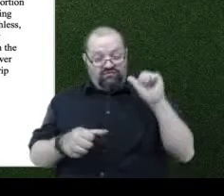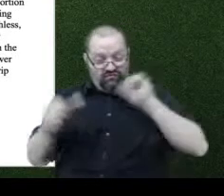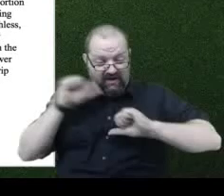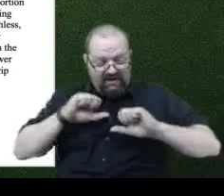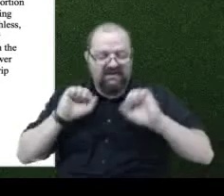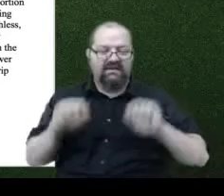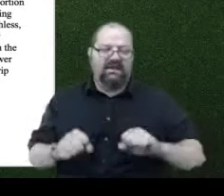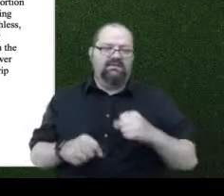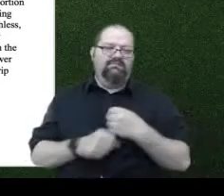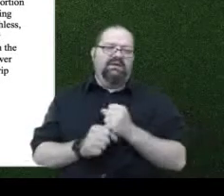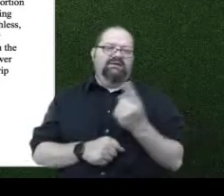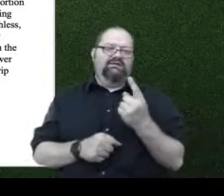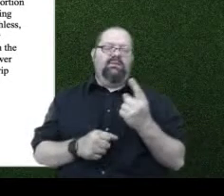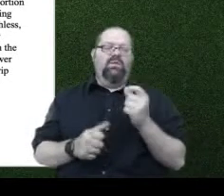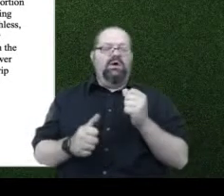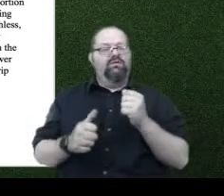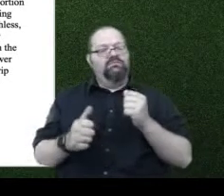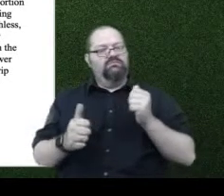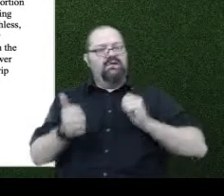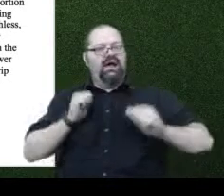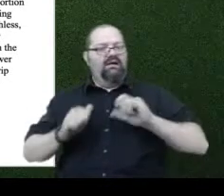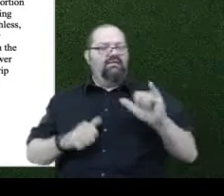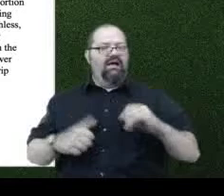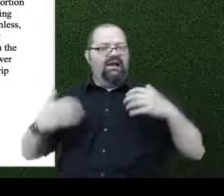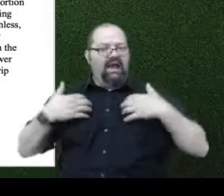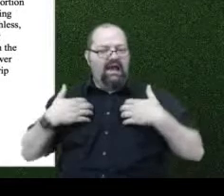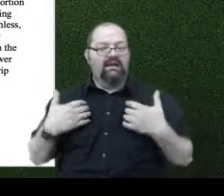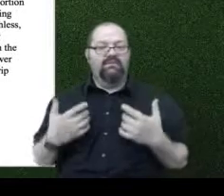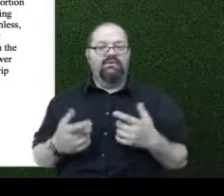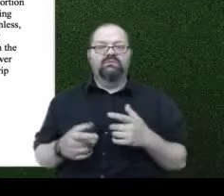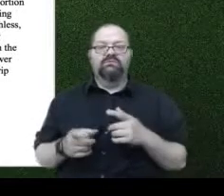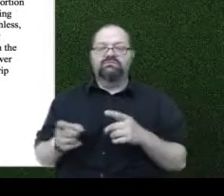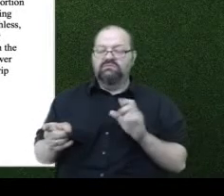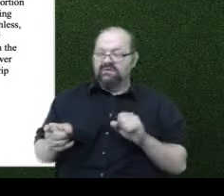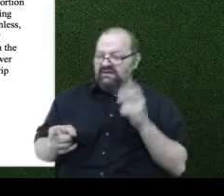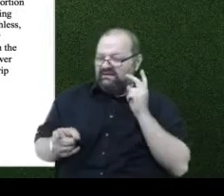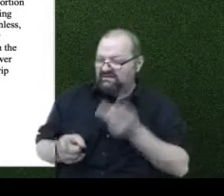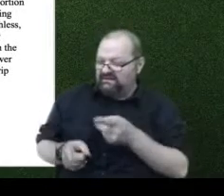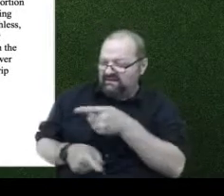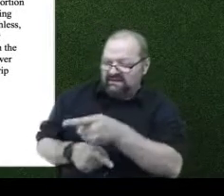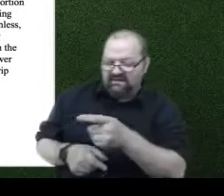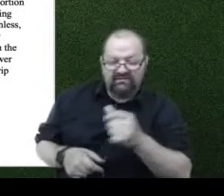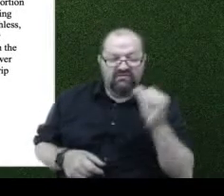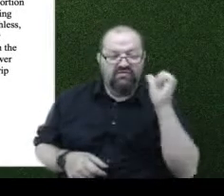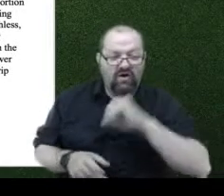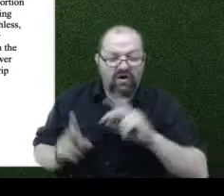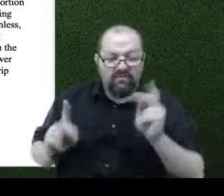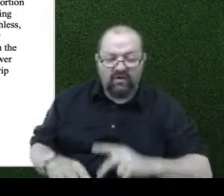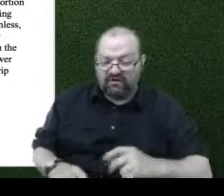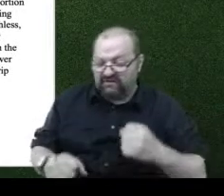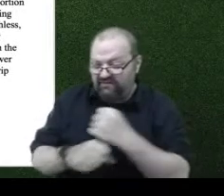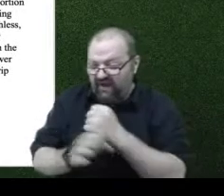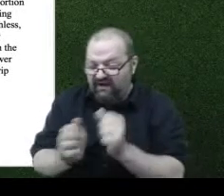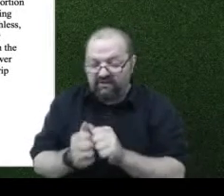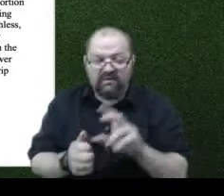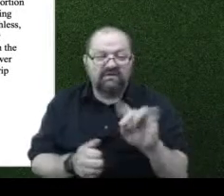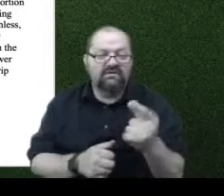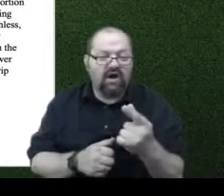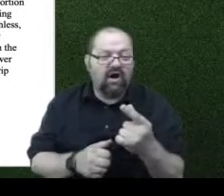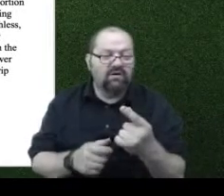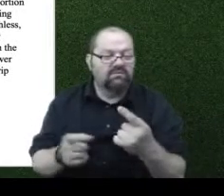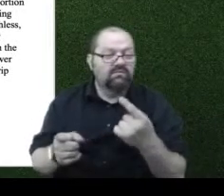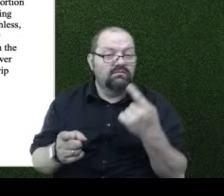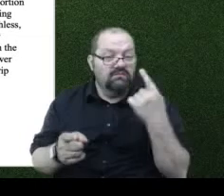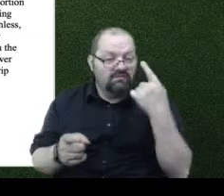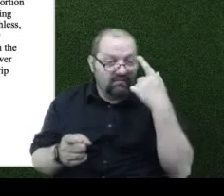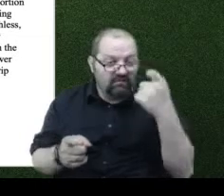example, a scene in the lower left portion of the engraving shows an intoxicated man fighting with a dog over a bone. The bone is